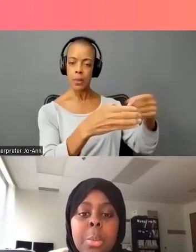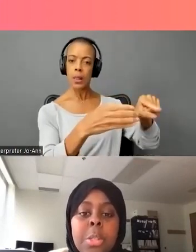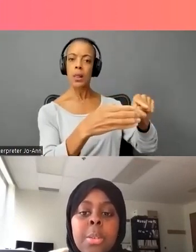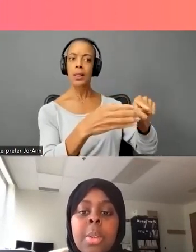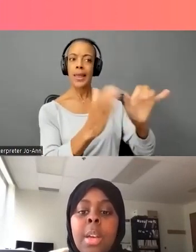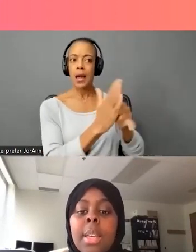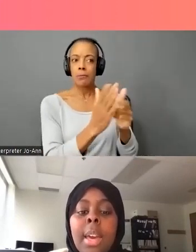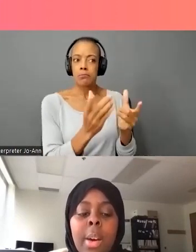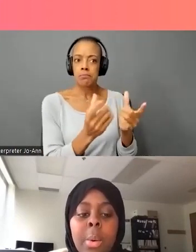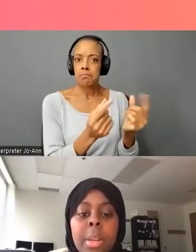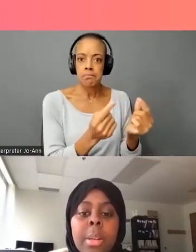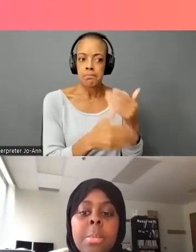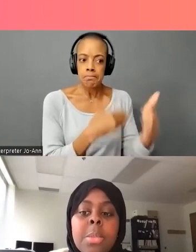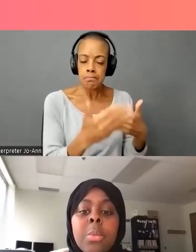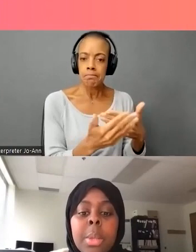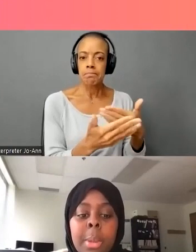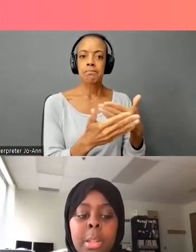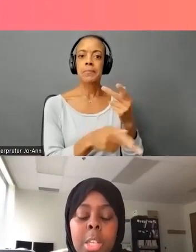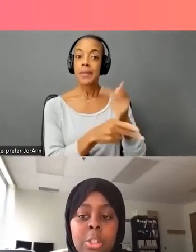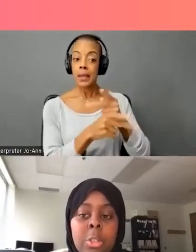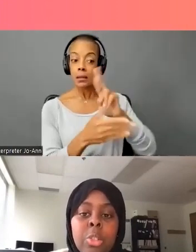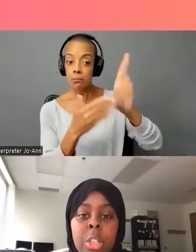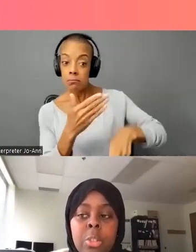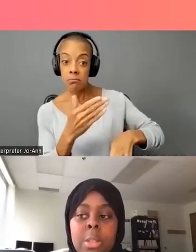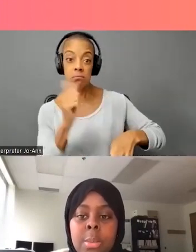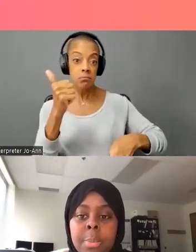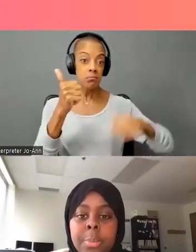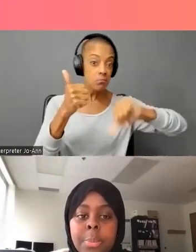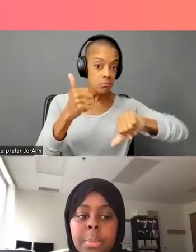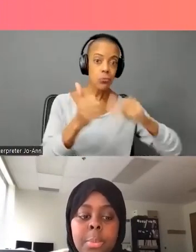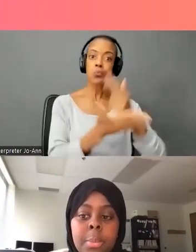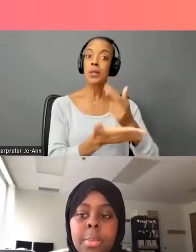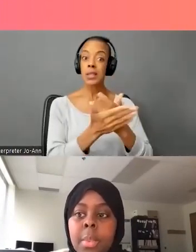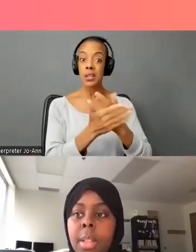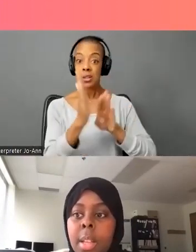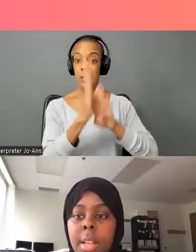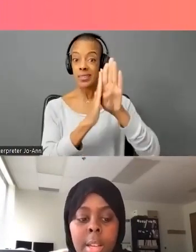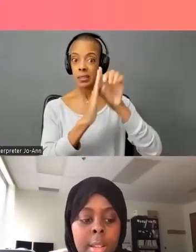in terms of care outcomes and rehabilitation trajectories.